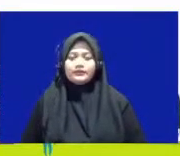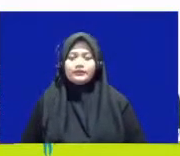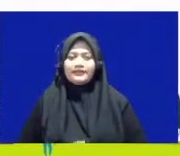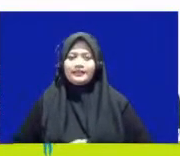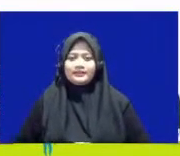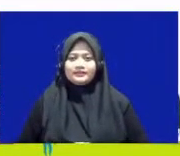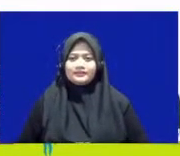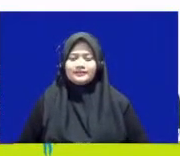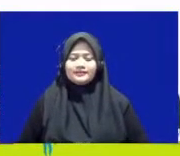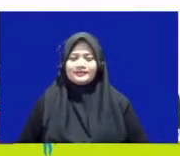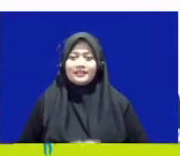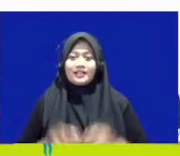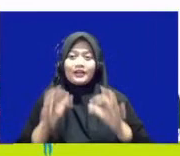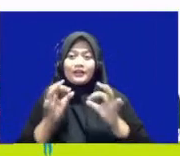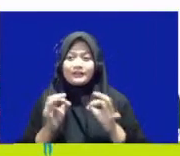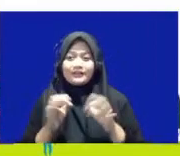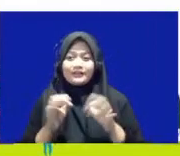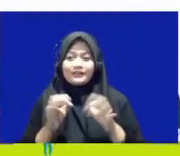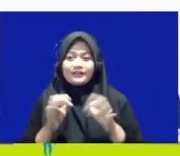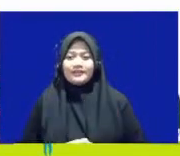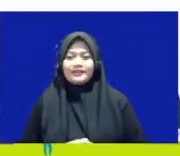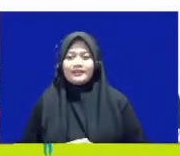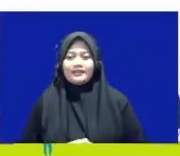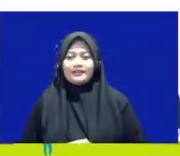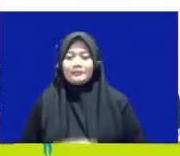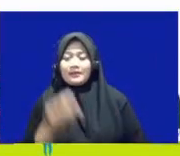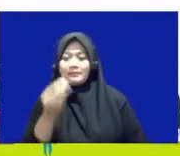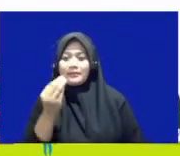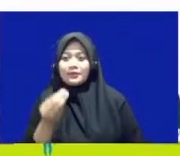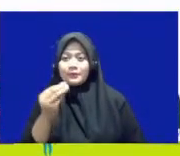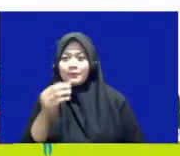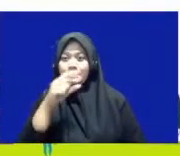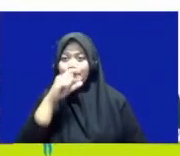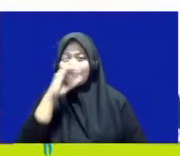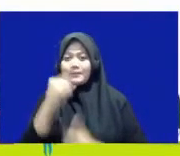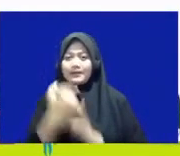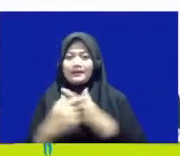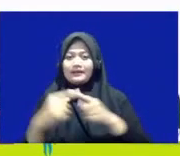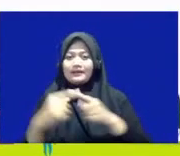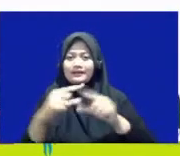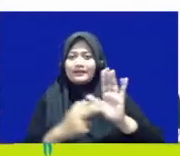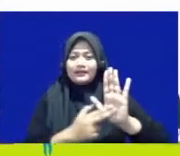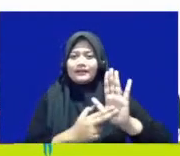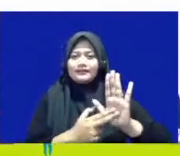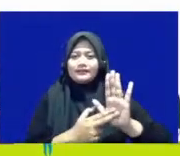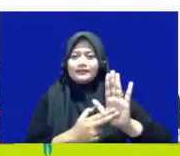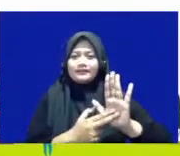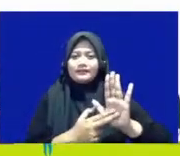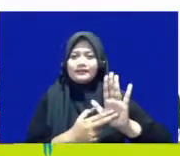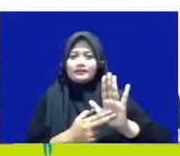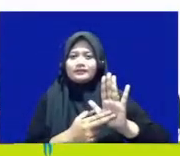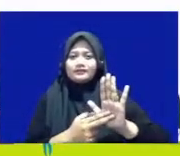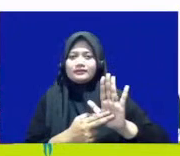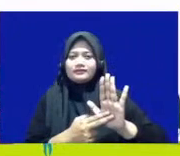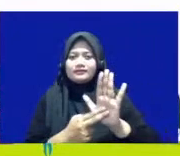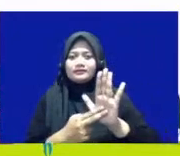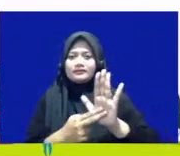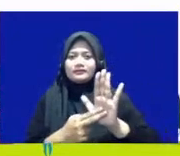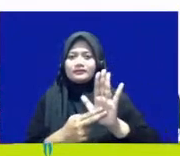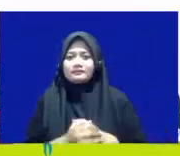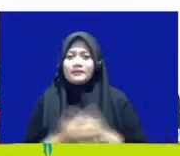Okay, while well, waiting with from Pak Ian, he mentioned about how the volunteer program has